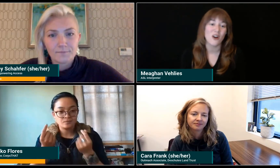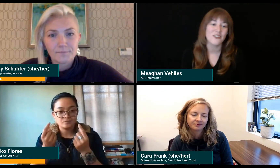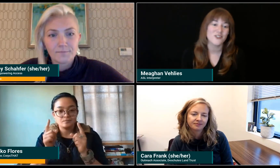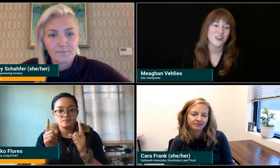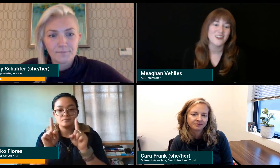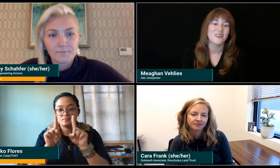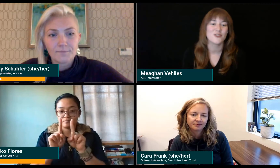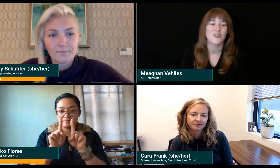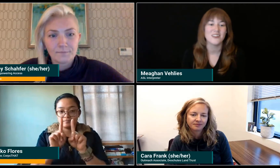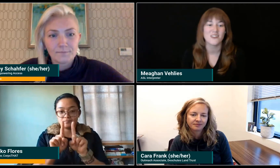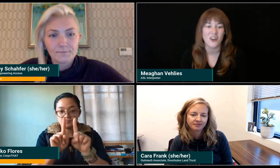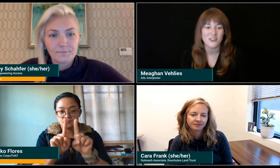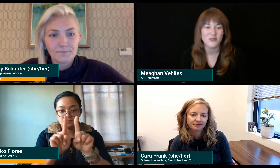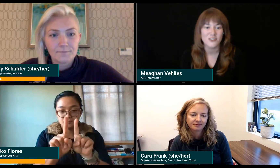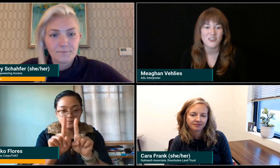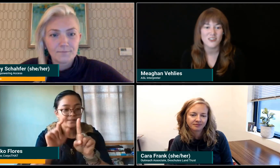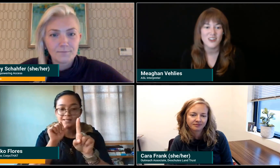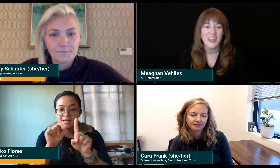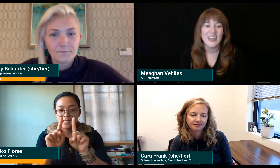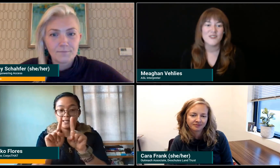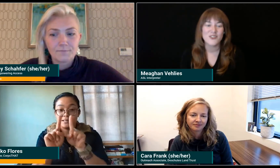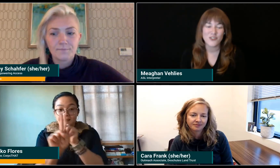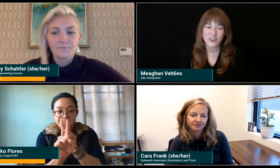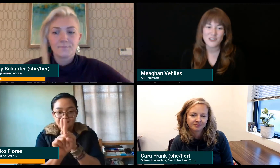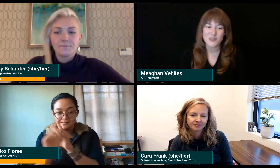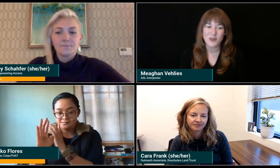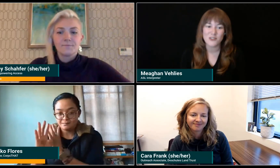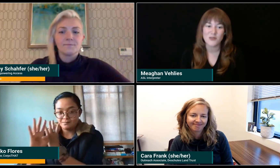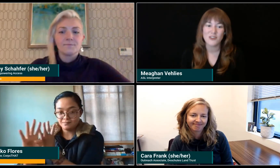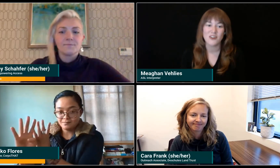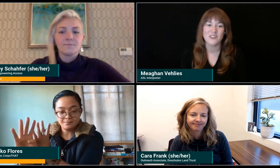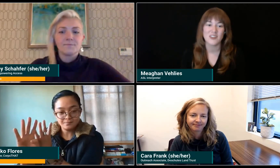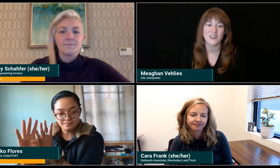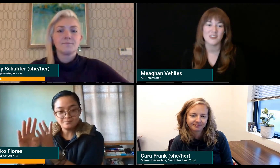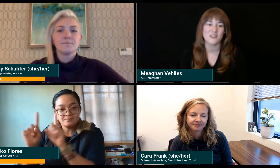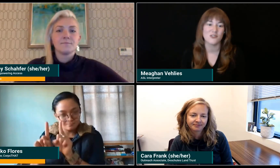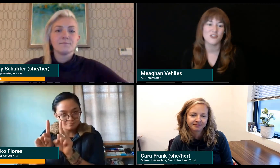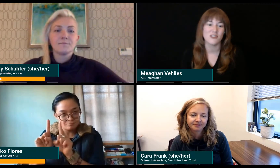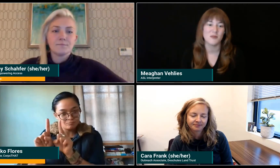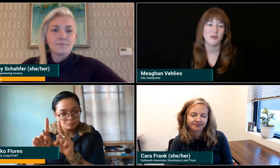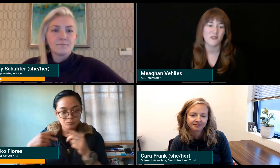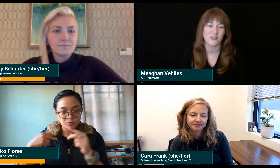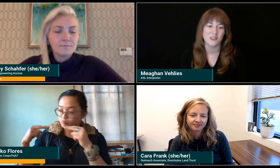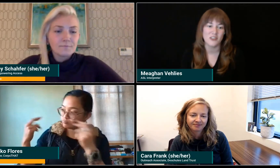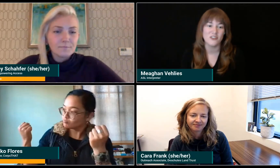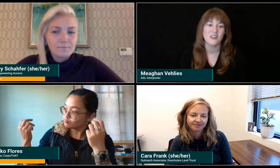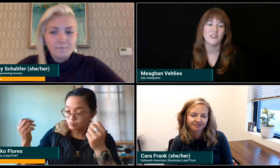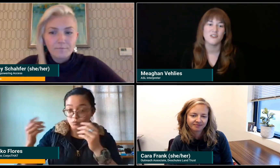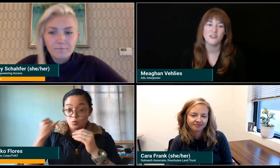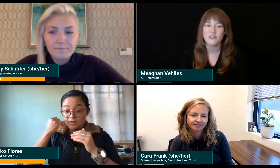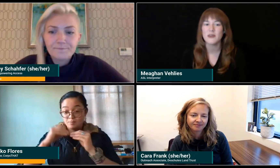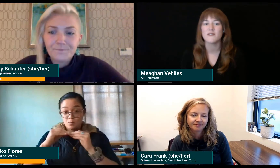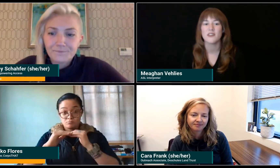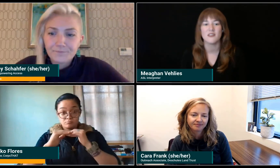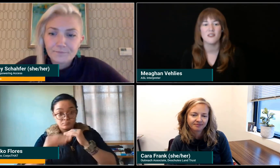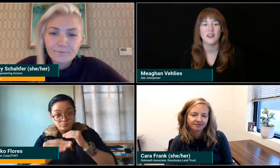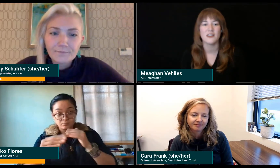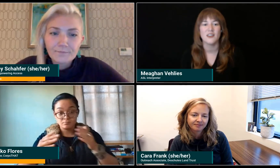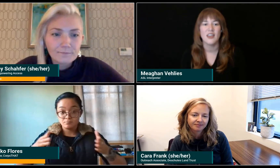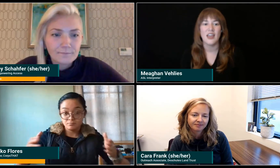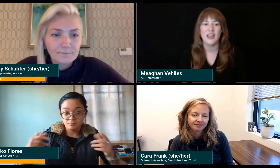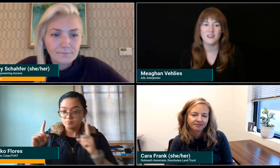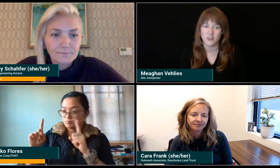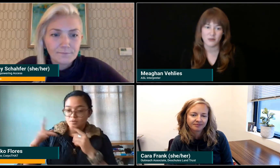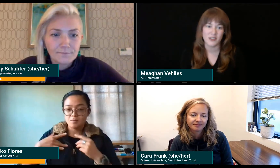we're on the trail and we're trying to talk to each other, the trail is small. It's really hard to stand next to each other and keep a conversation, and then usually we have to get in a